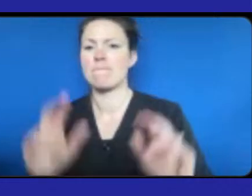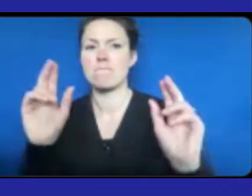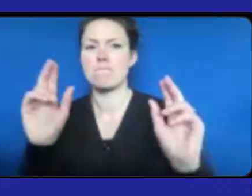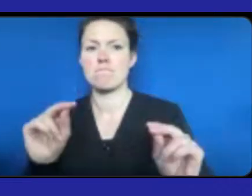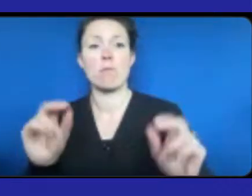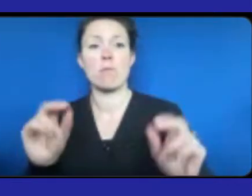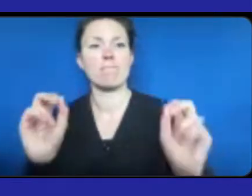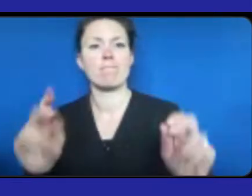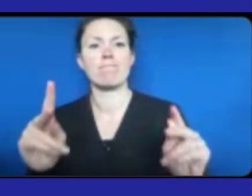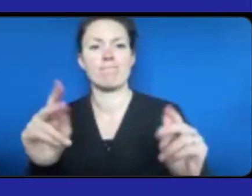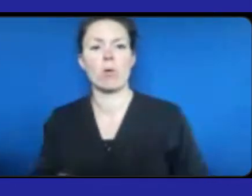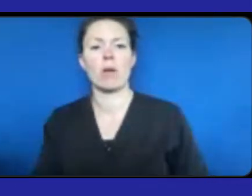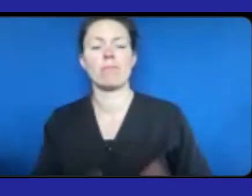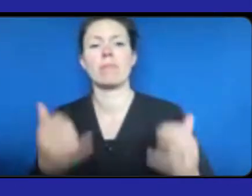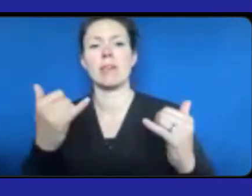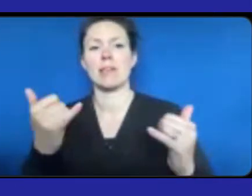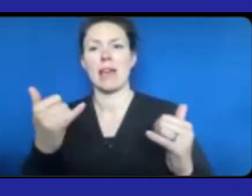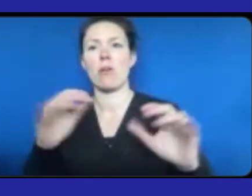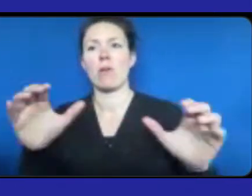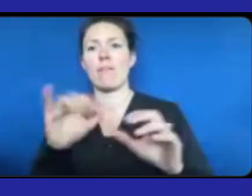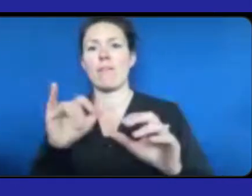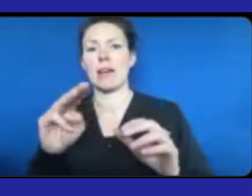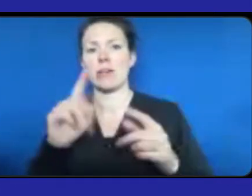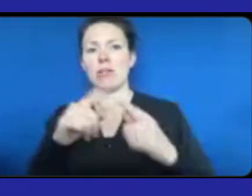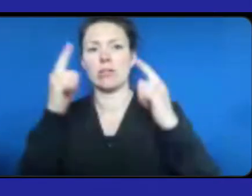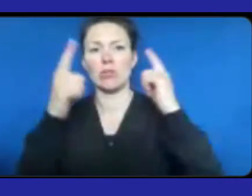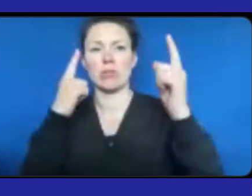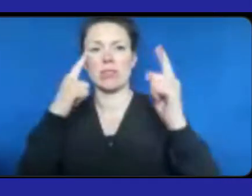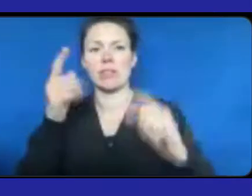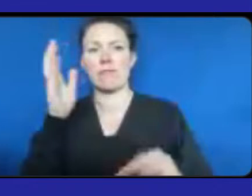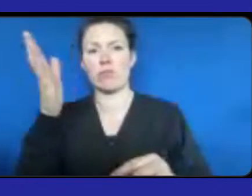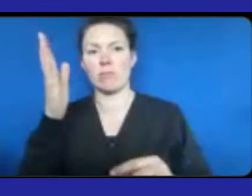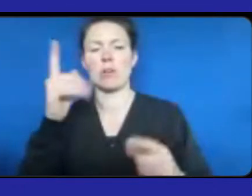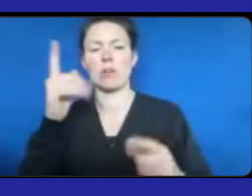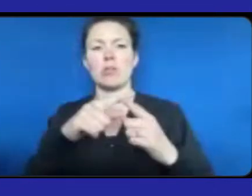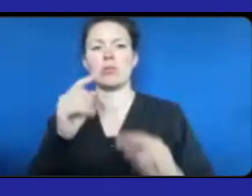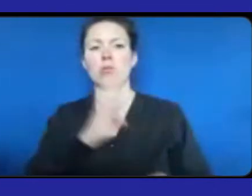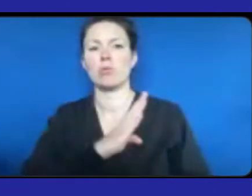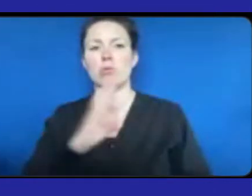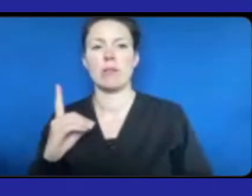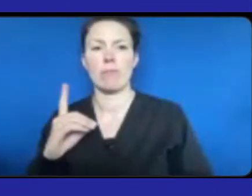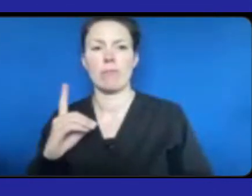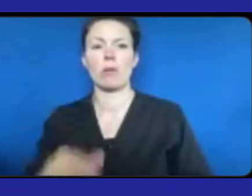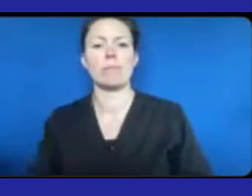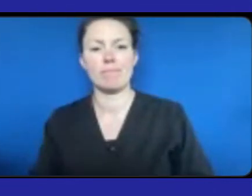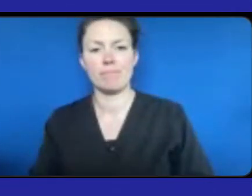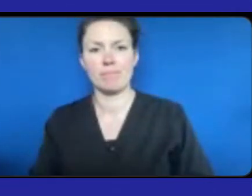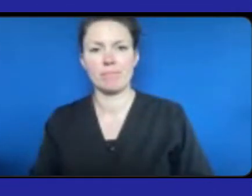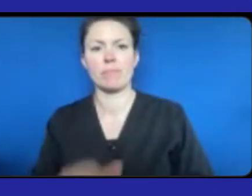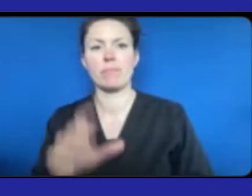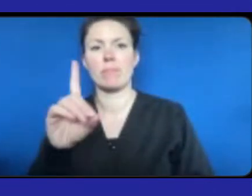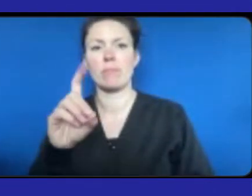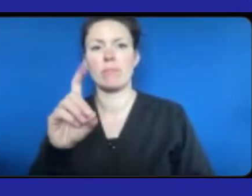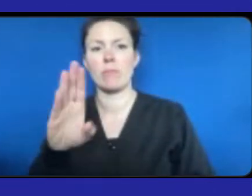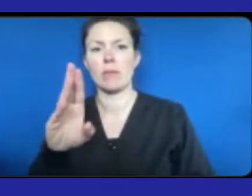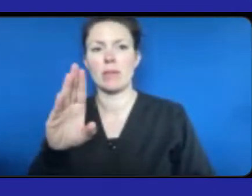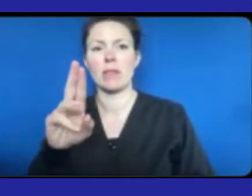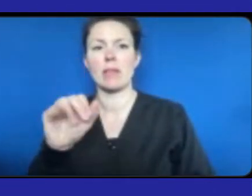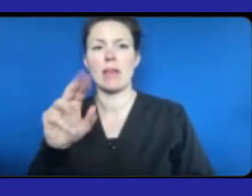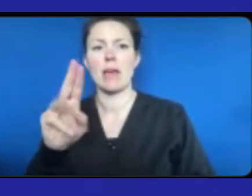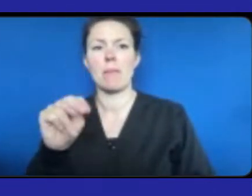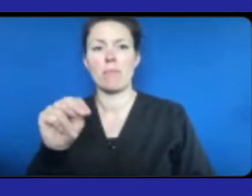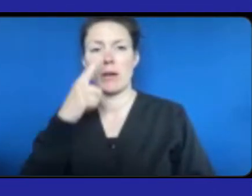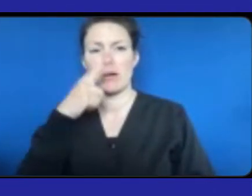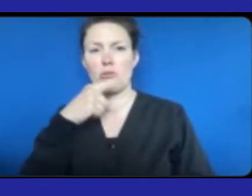No. Okay. Okay, we now have an action item to consider for presentation to the board. Deb Brown, could you